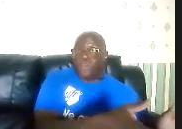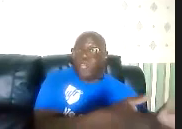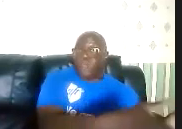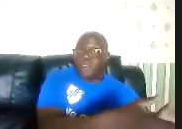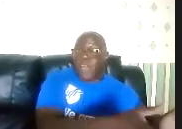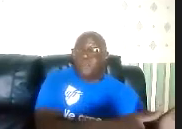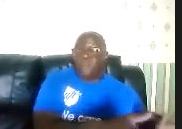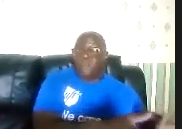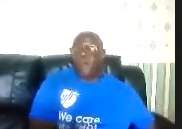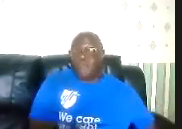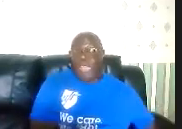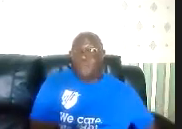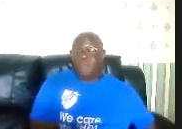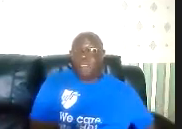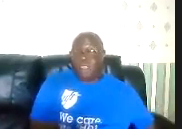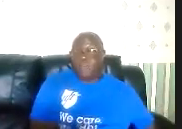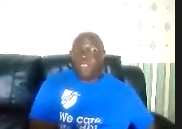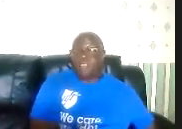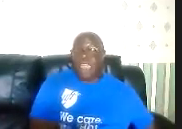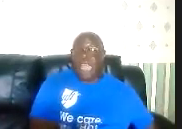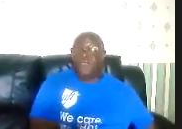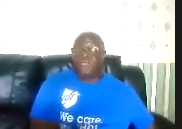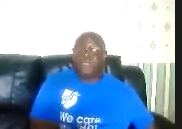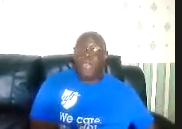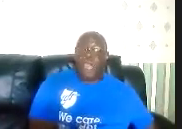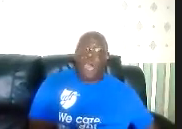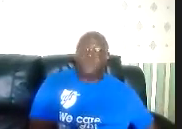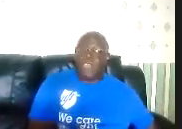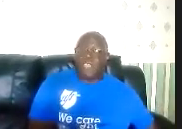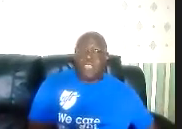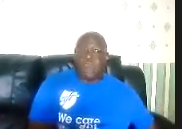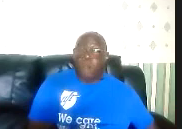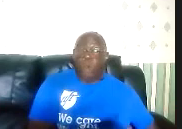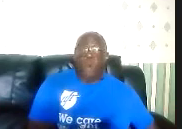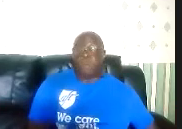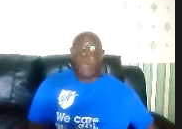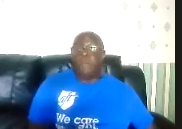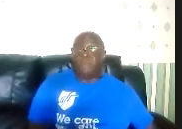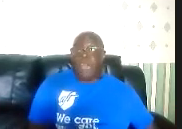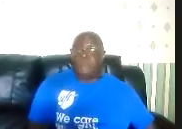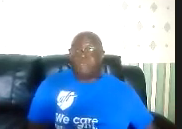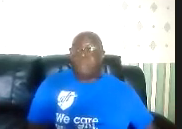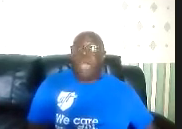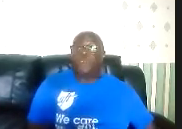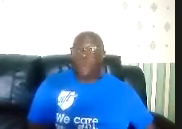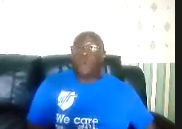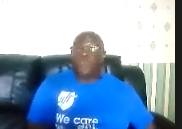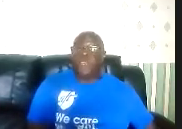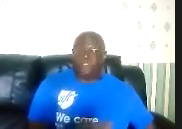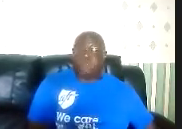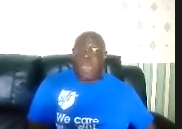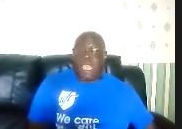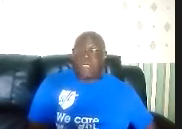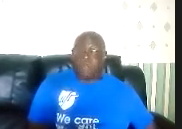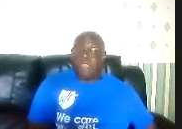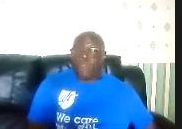relating to coronavirus on various protected characteristics. I think it's really important that all departments, I think as a matter of course,